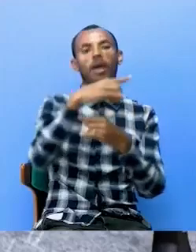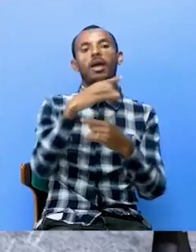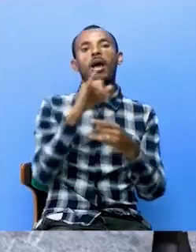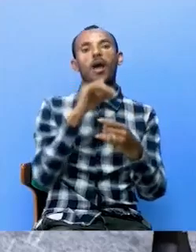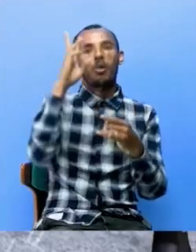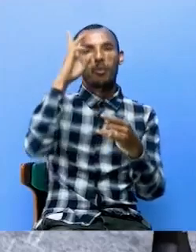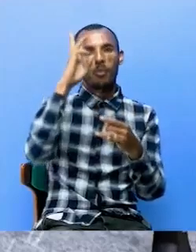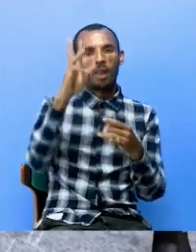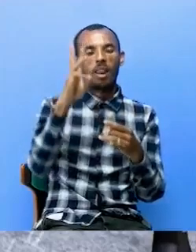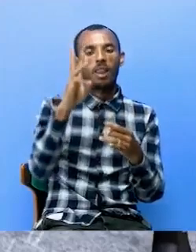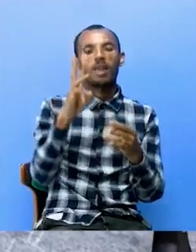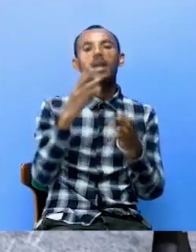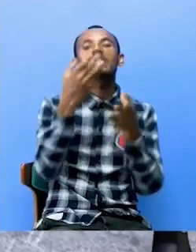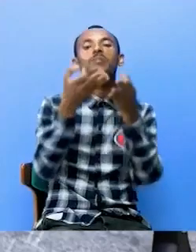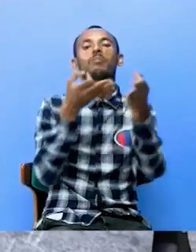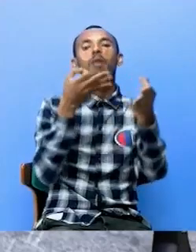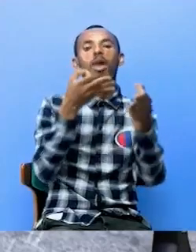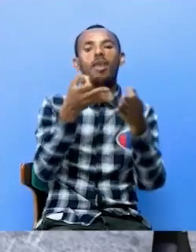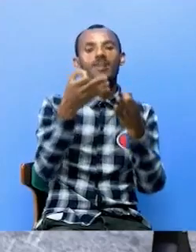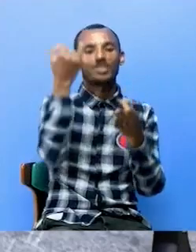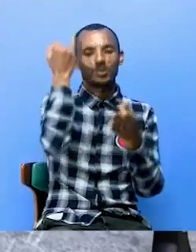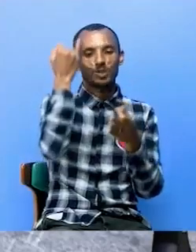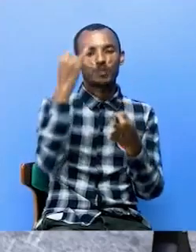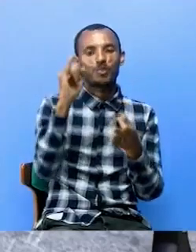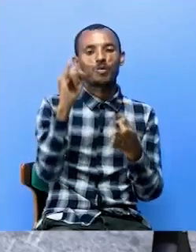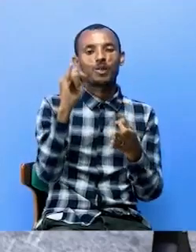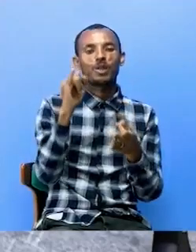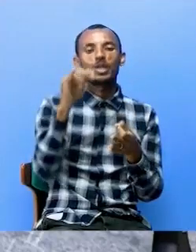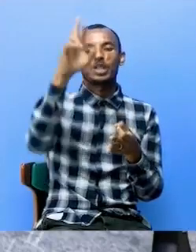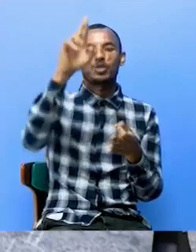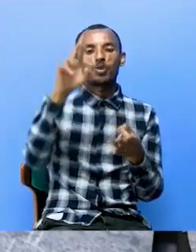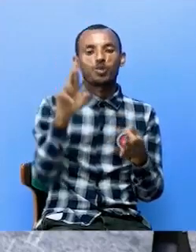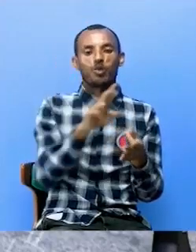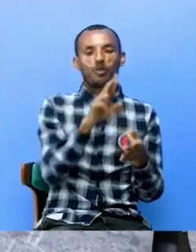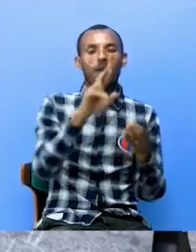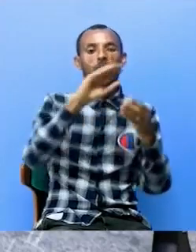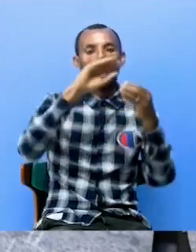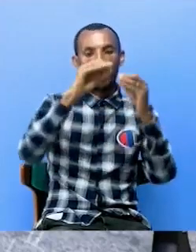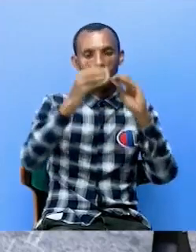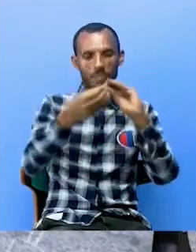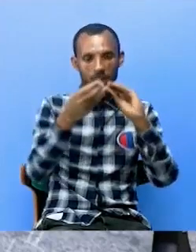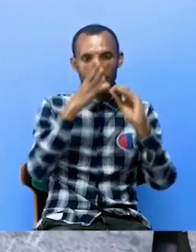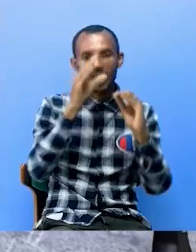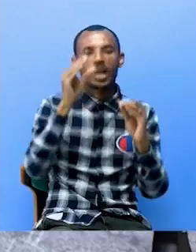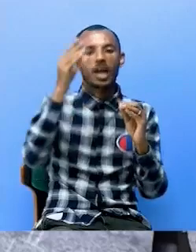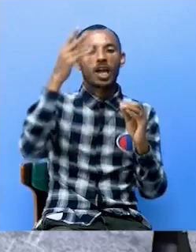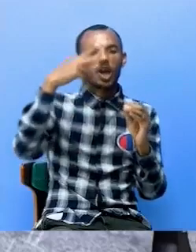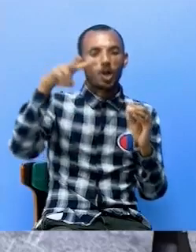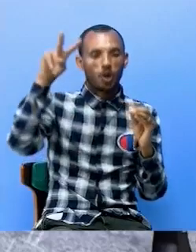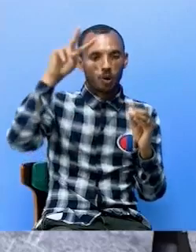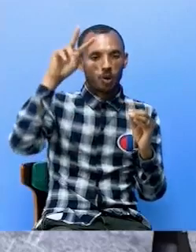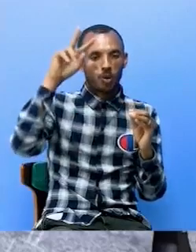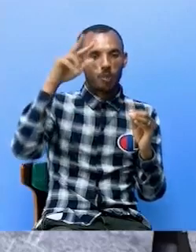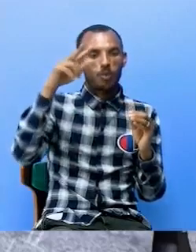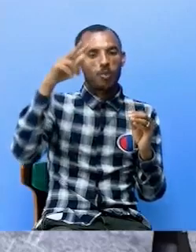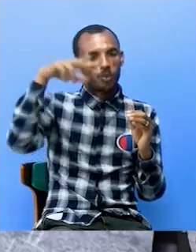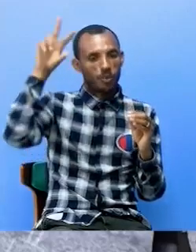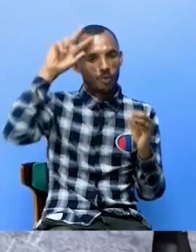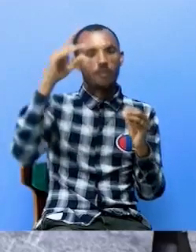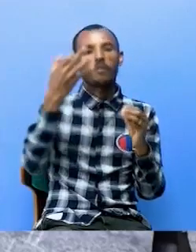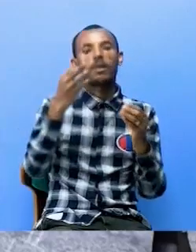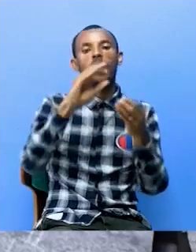I will explain the concept of square root of a number and cube of a number, okay?